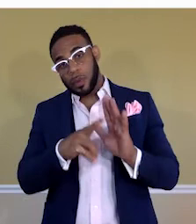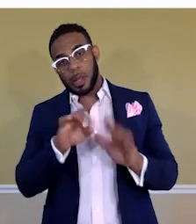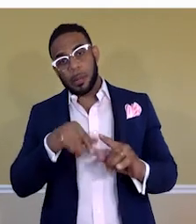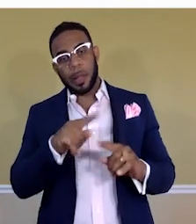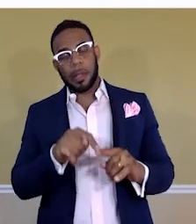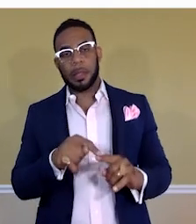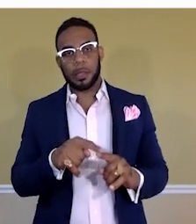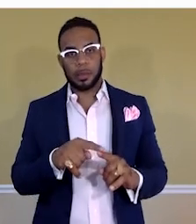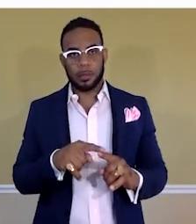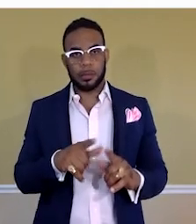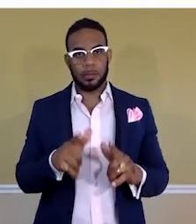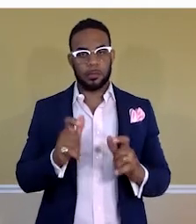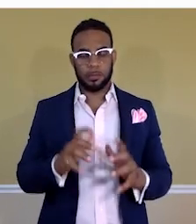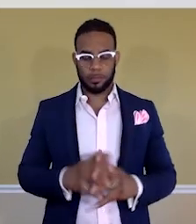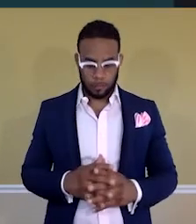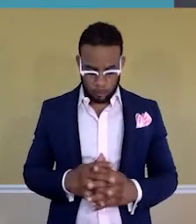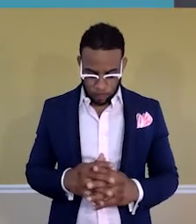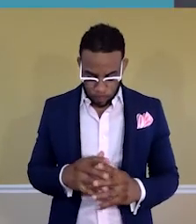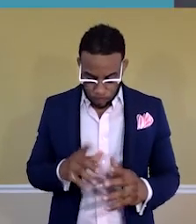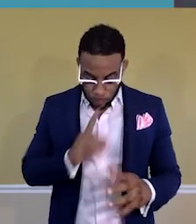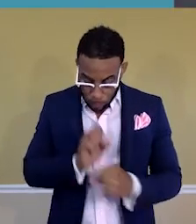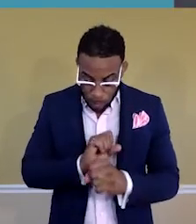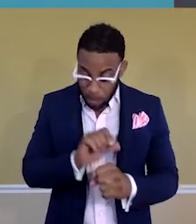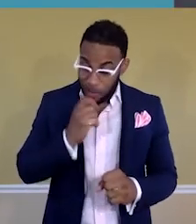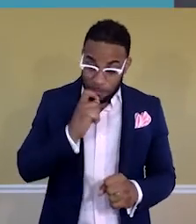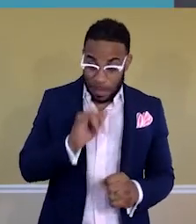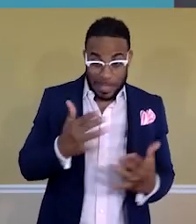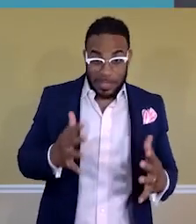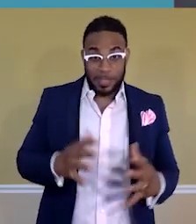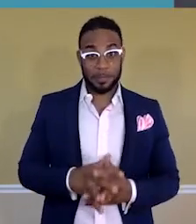it frequently. And really, that's it.